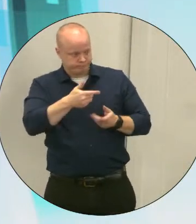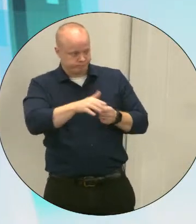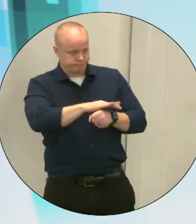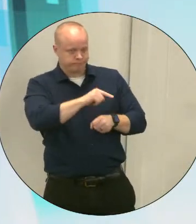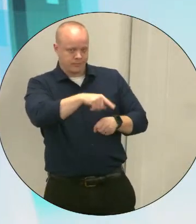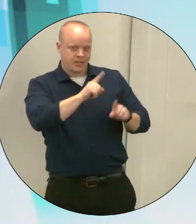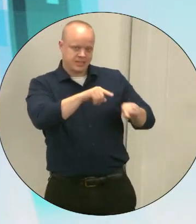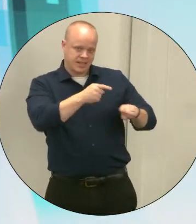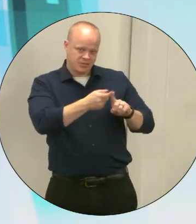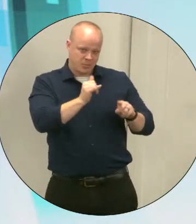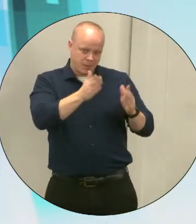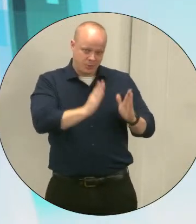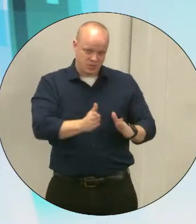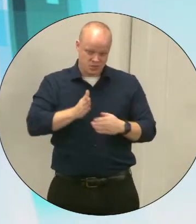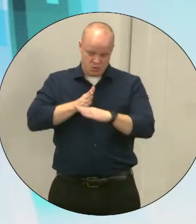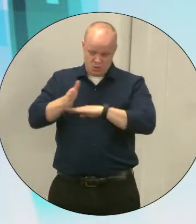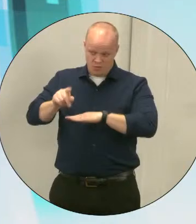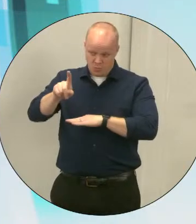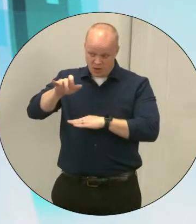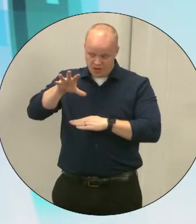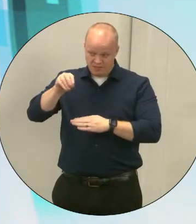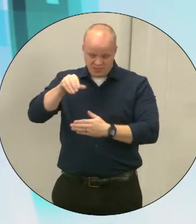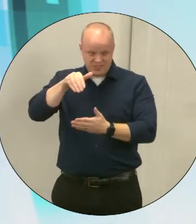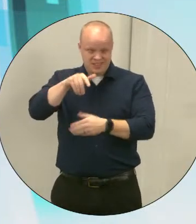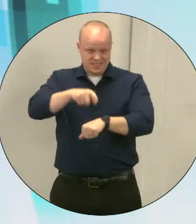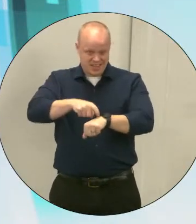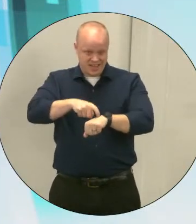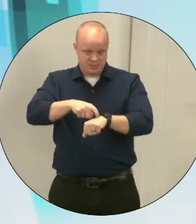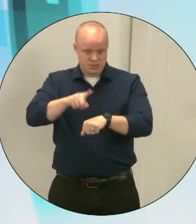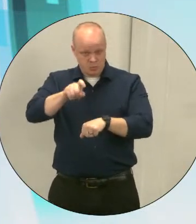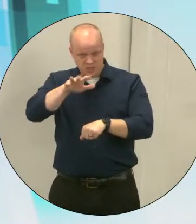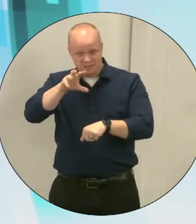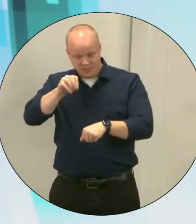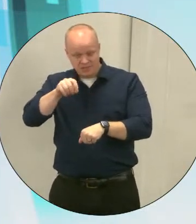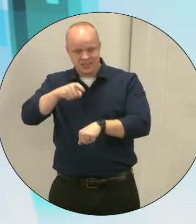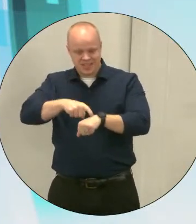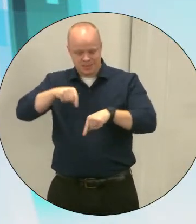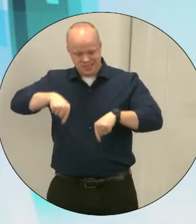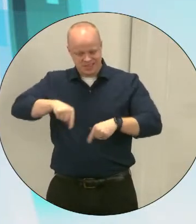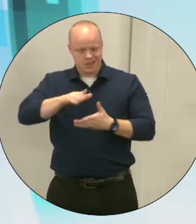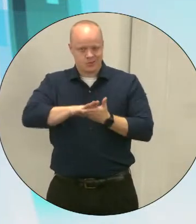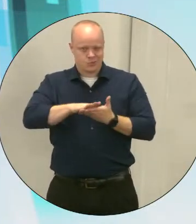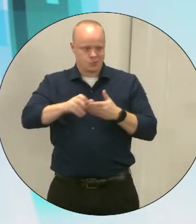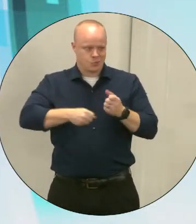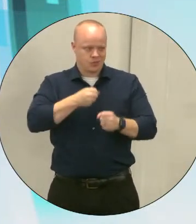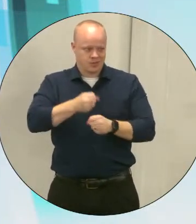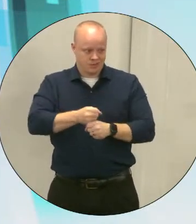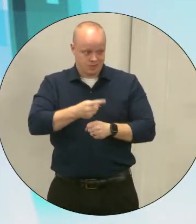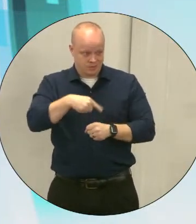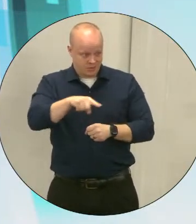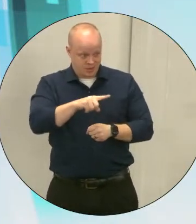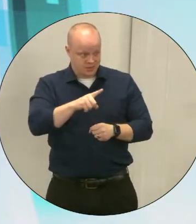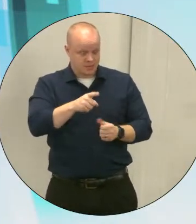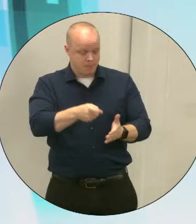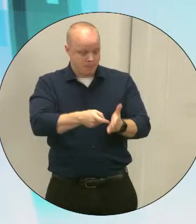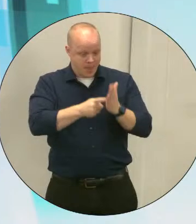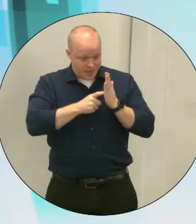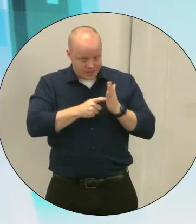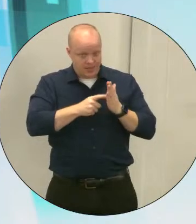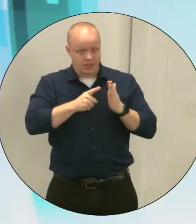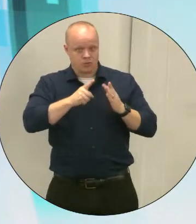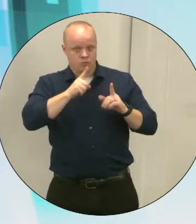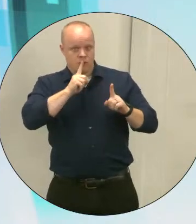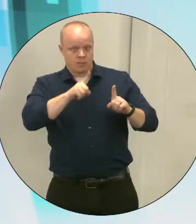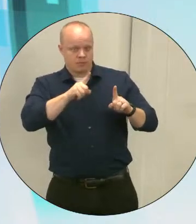I assume, over 150 times. 150 times this school year. Those are mandated